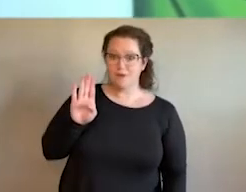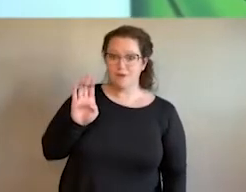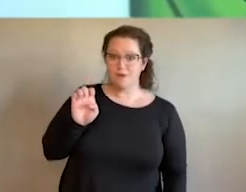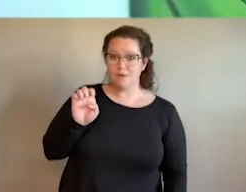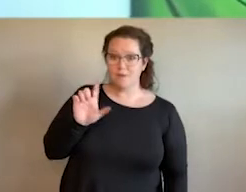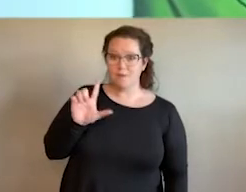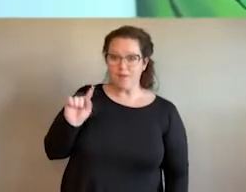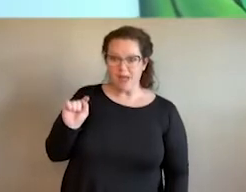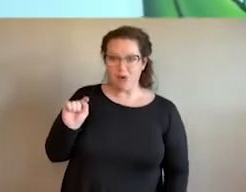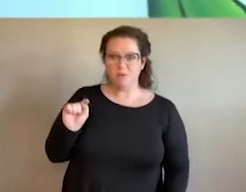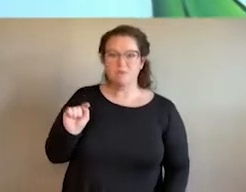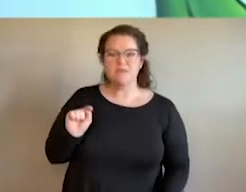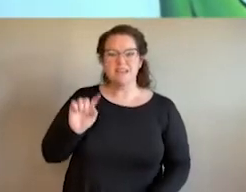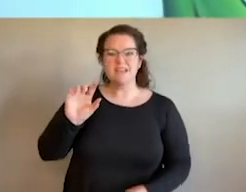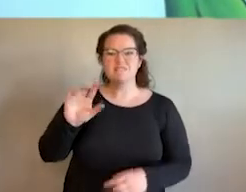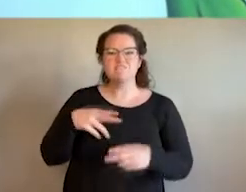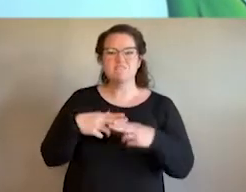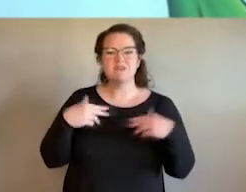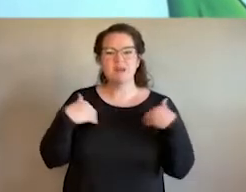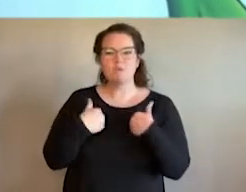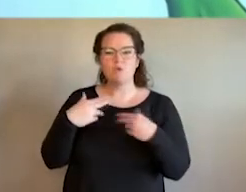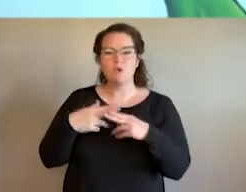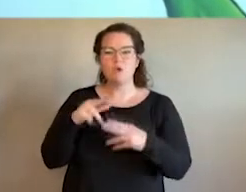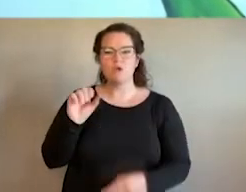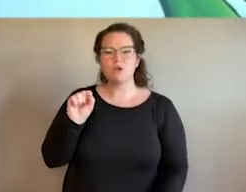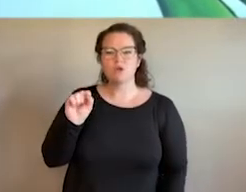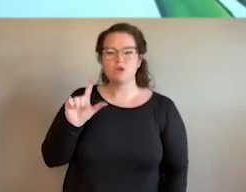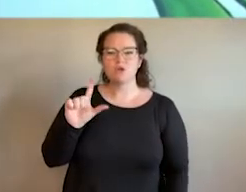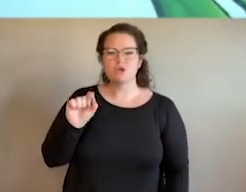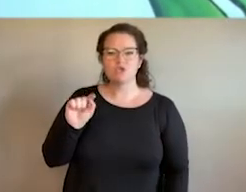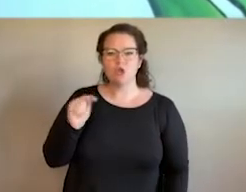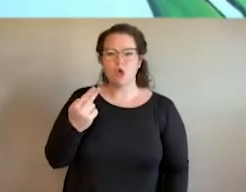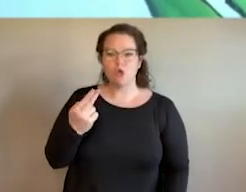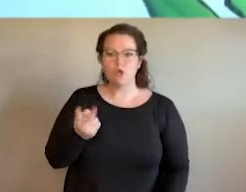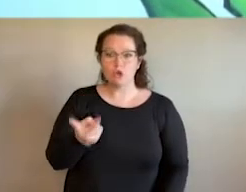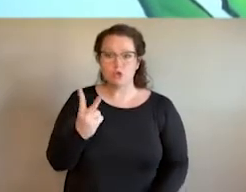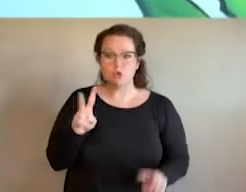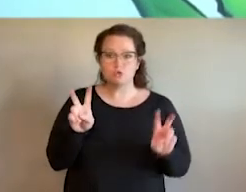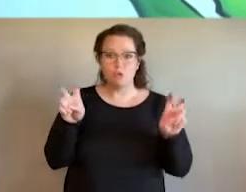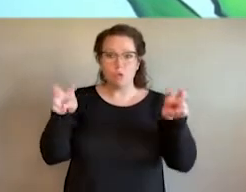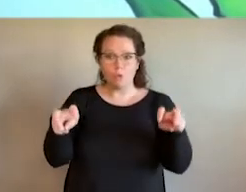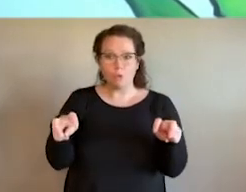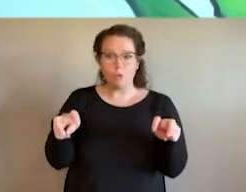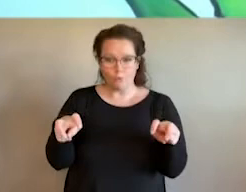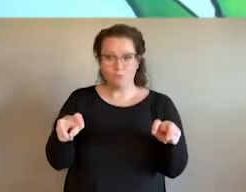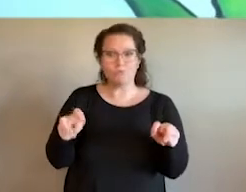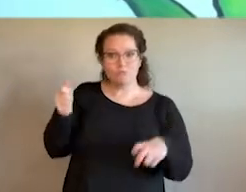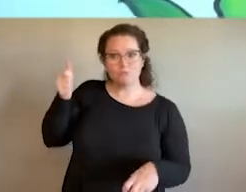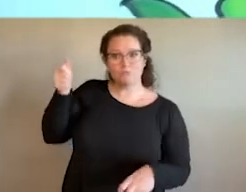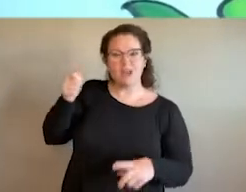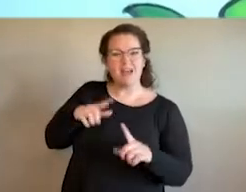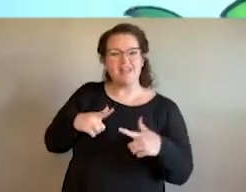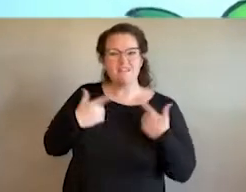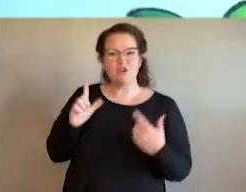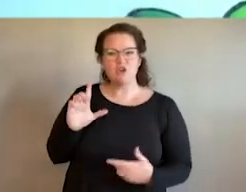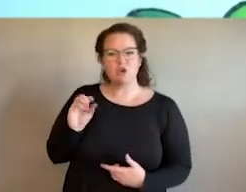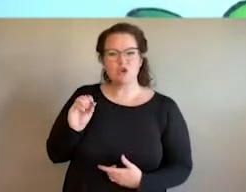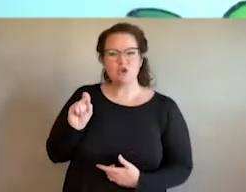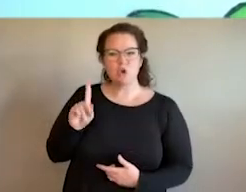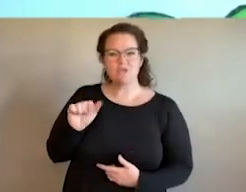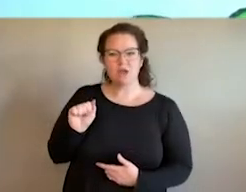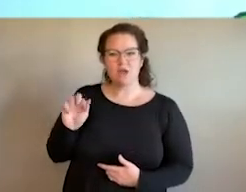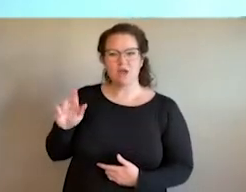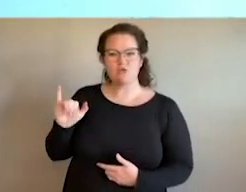Belt is a two-toed sloth. These guys, you can find them in Costa Rica. Belt herself, she is a rescue. She's our only wild-caught